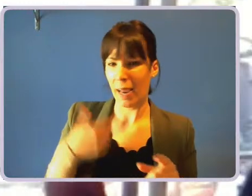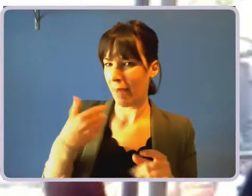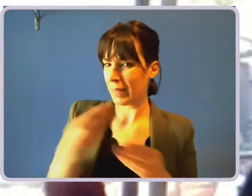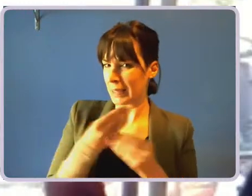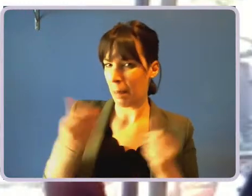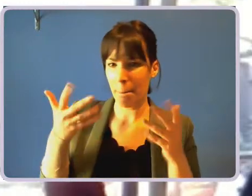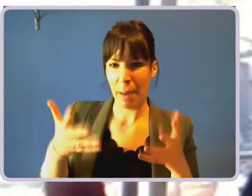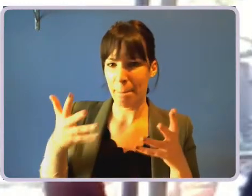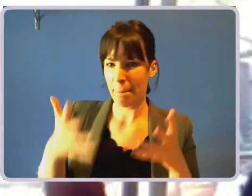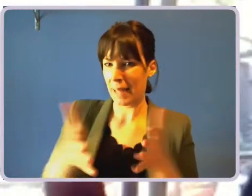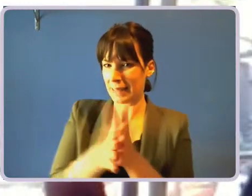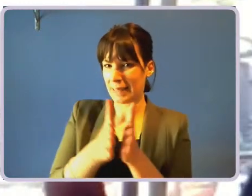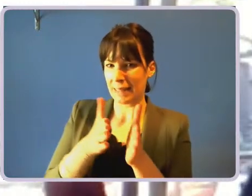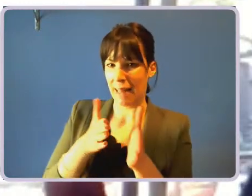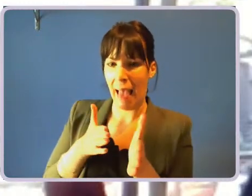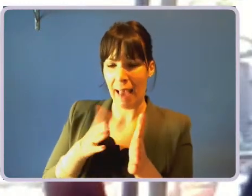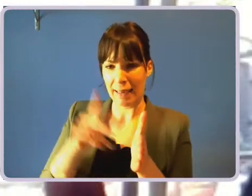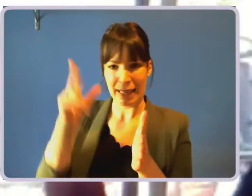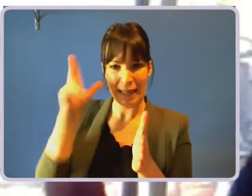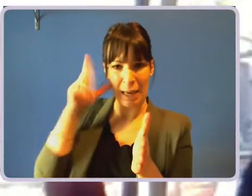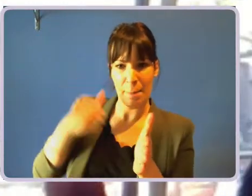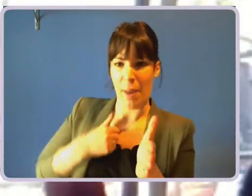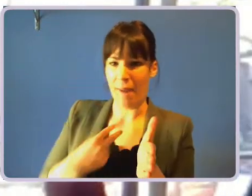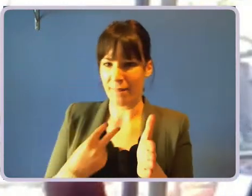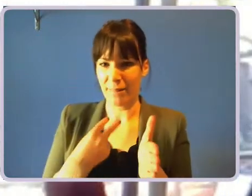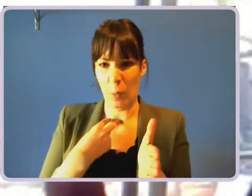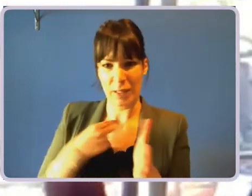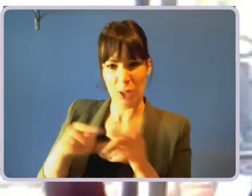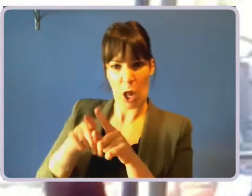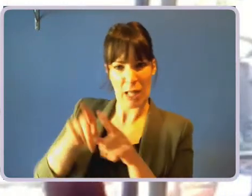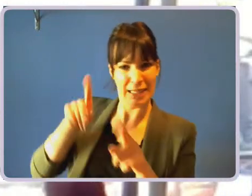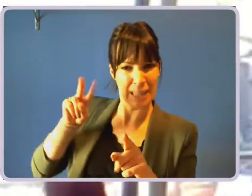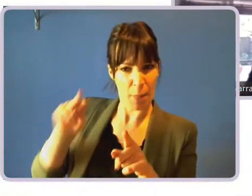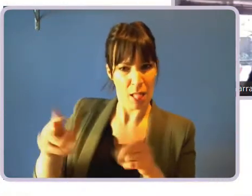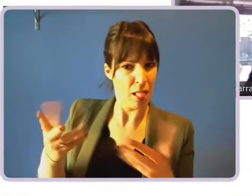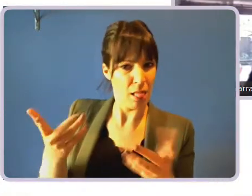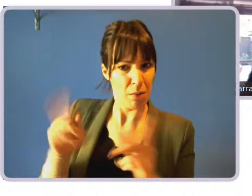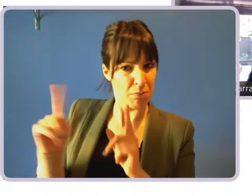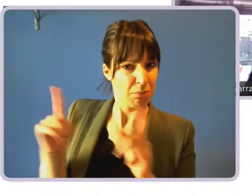playback happening. I think you might.